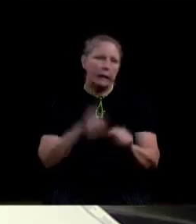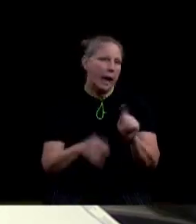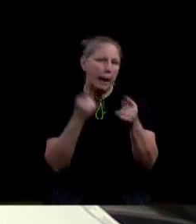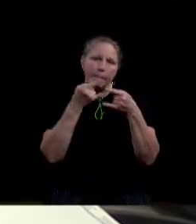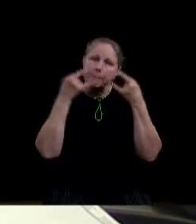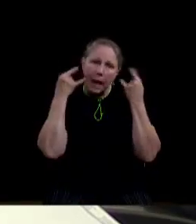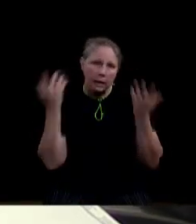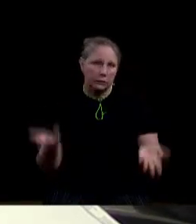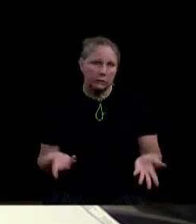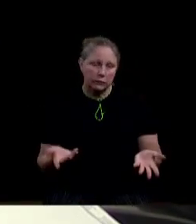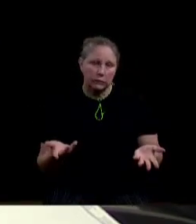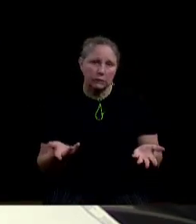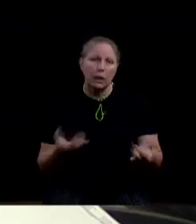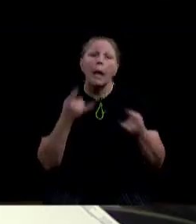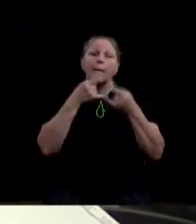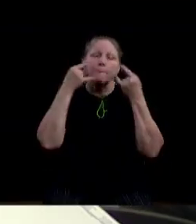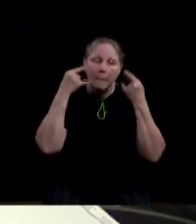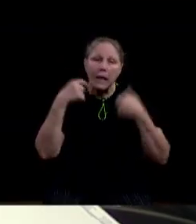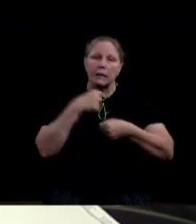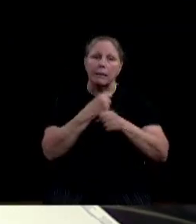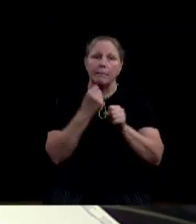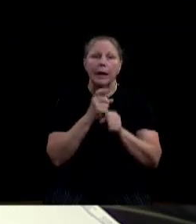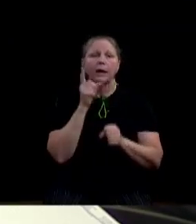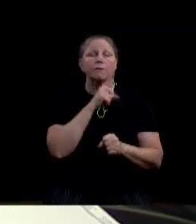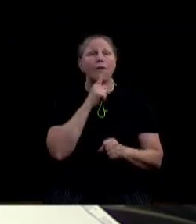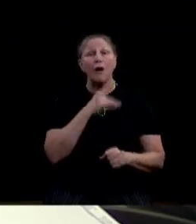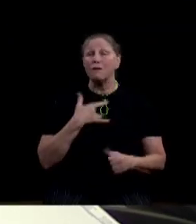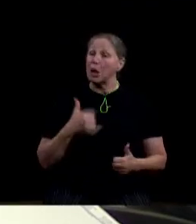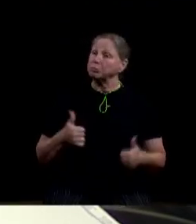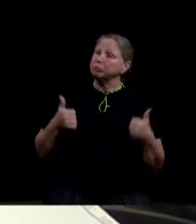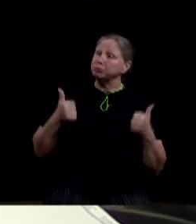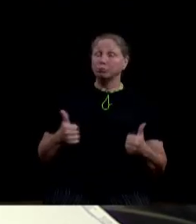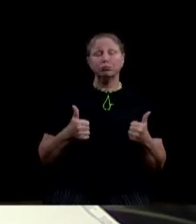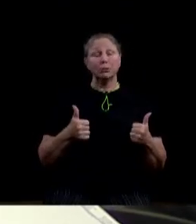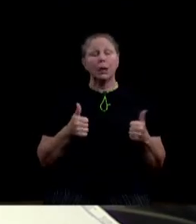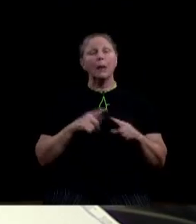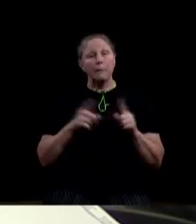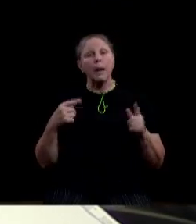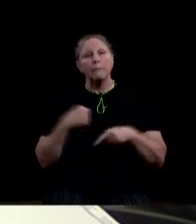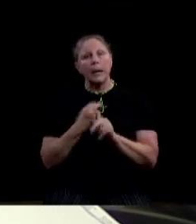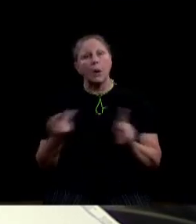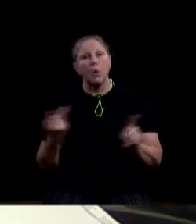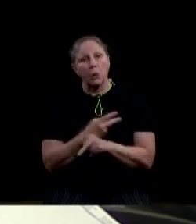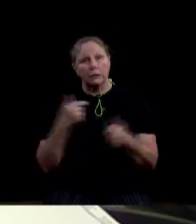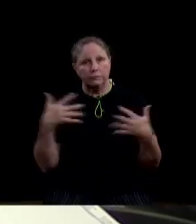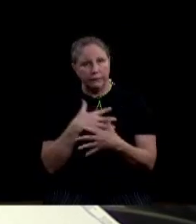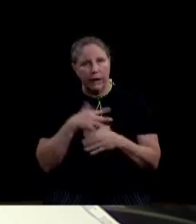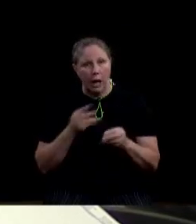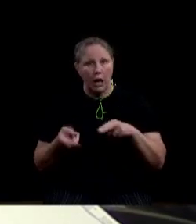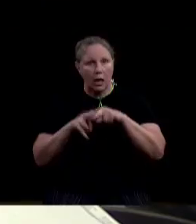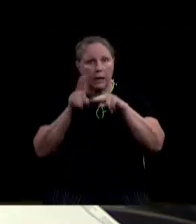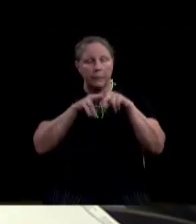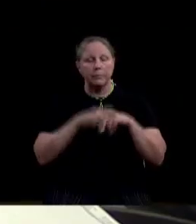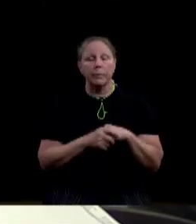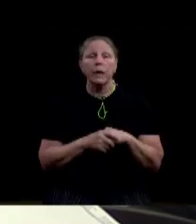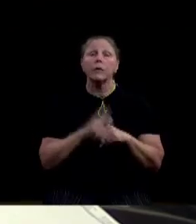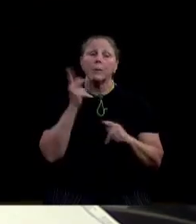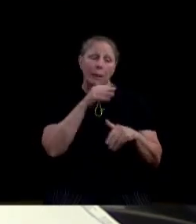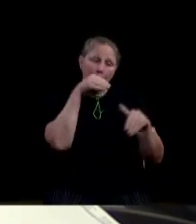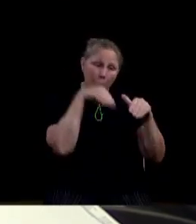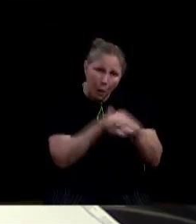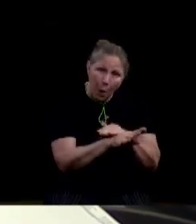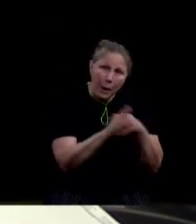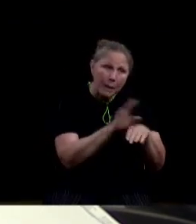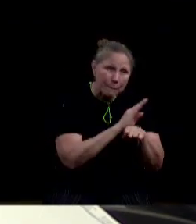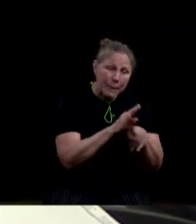of security and create fear. A patron of a business should not be denied service due to not wearing a mask. The patron should